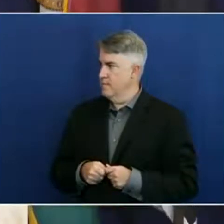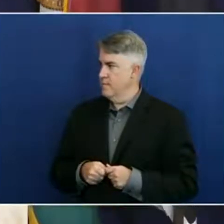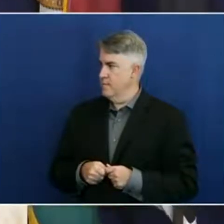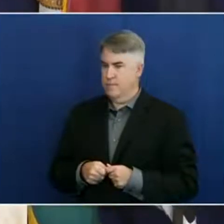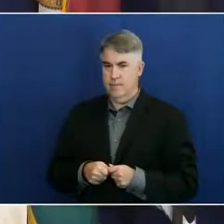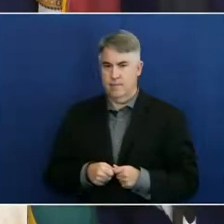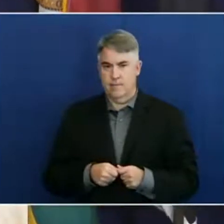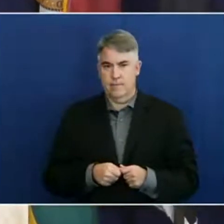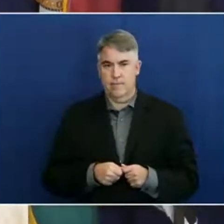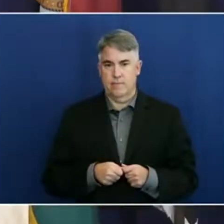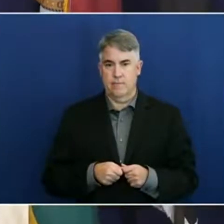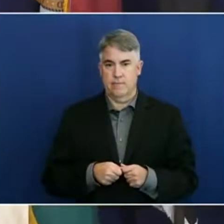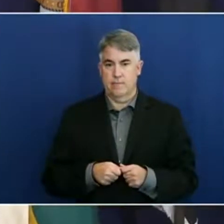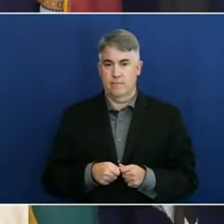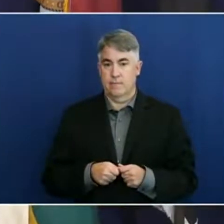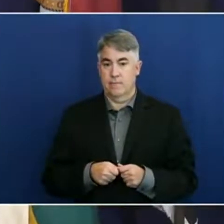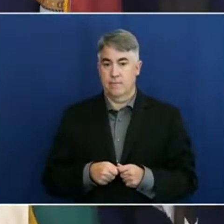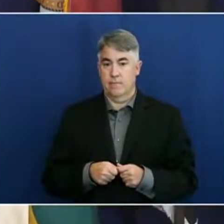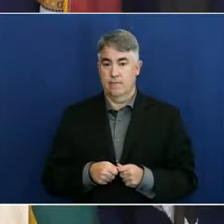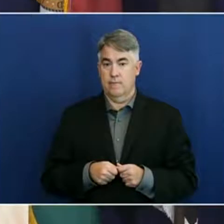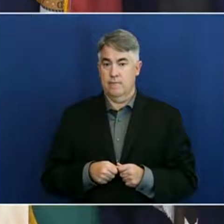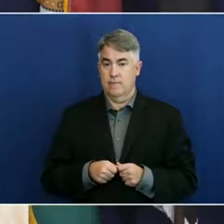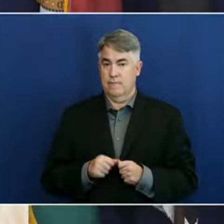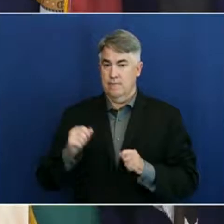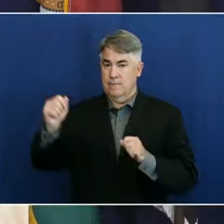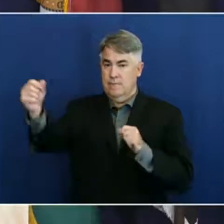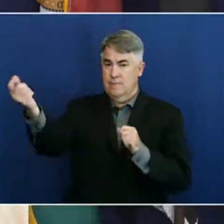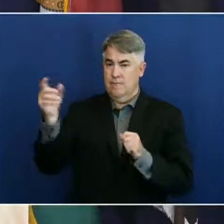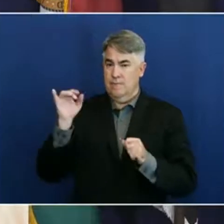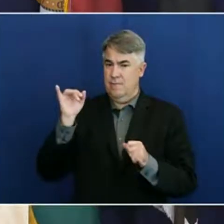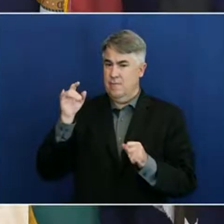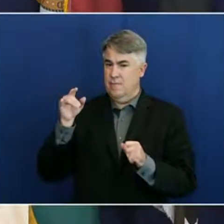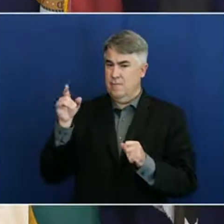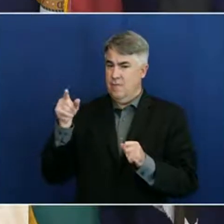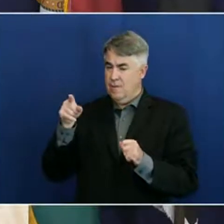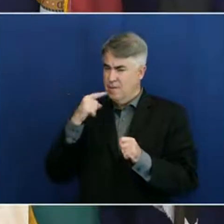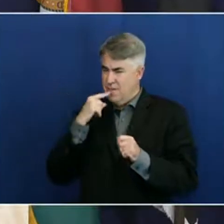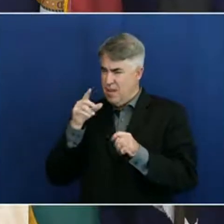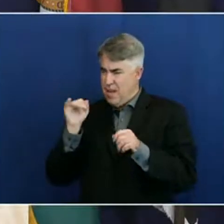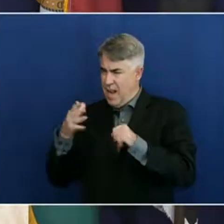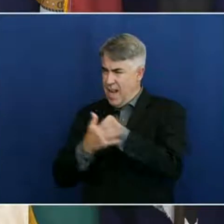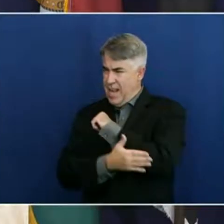I understood the question, can the county require schools to vaccinate?